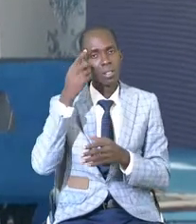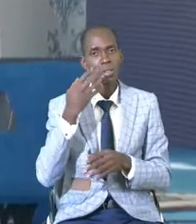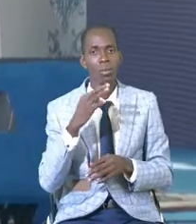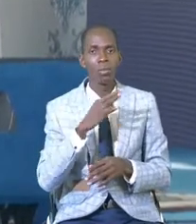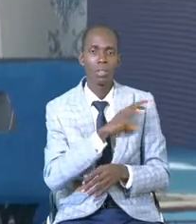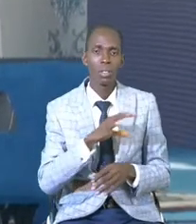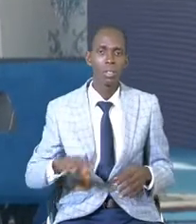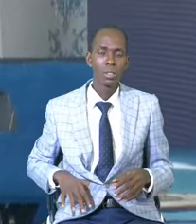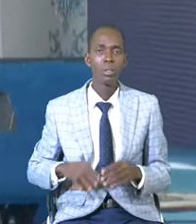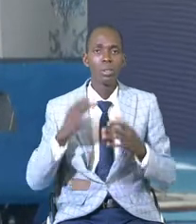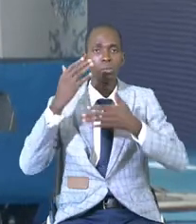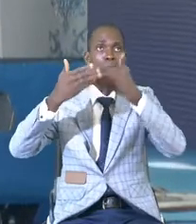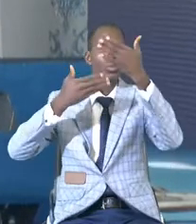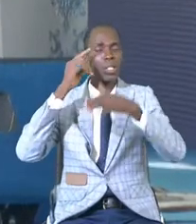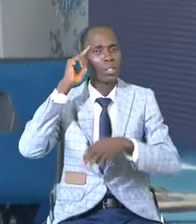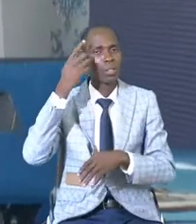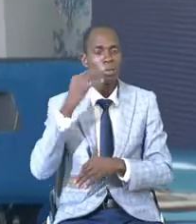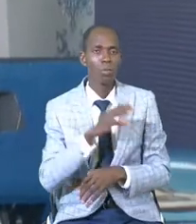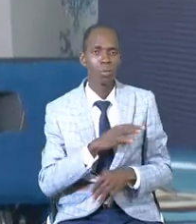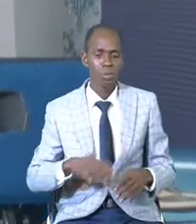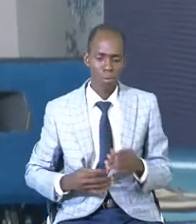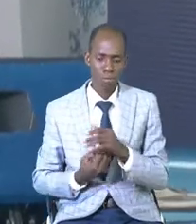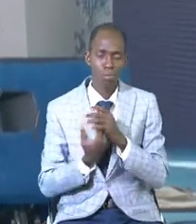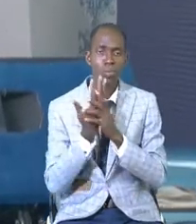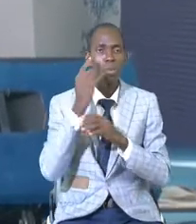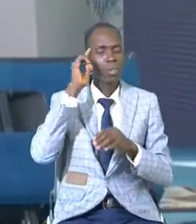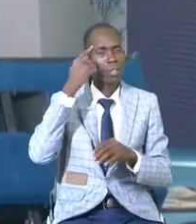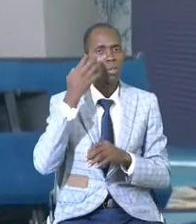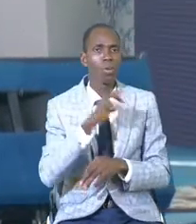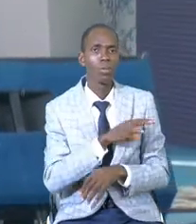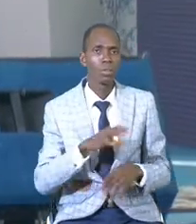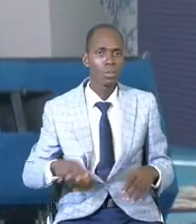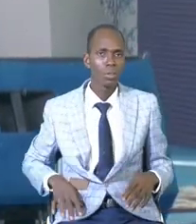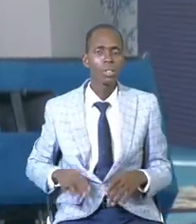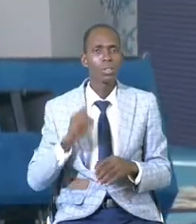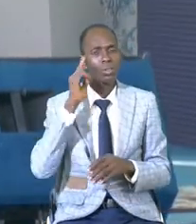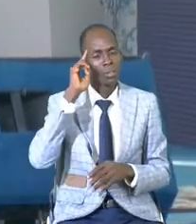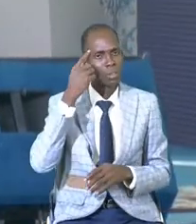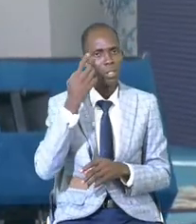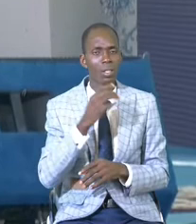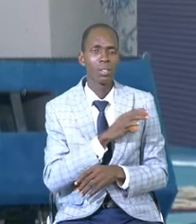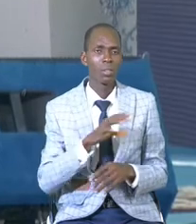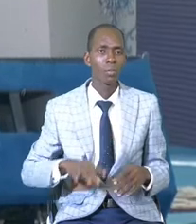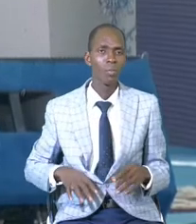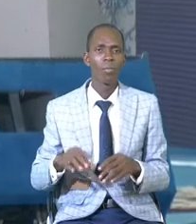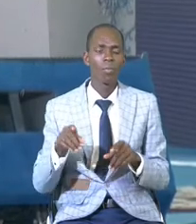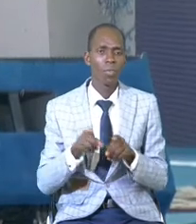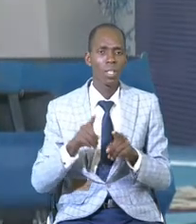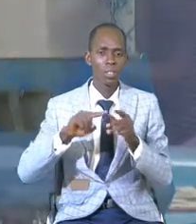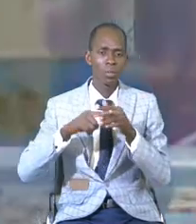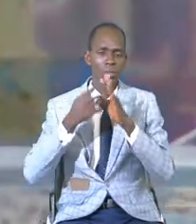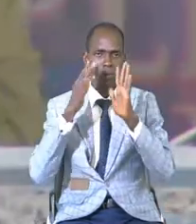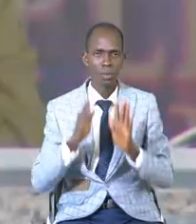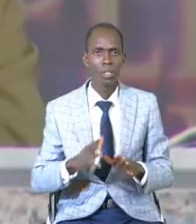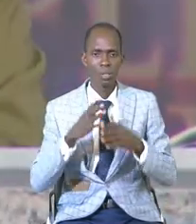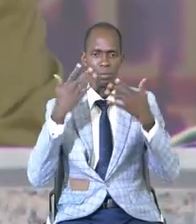Progress, you consider Christ. Growth, you consider Christ. Consider Christ. the author and the finisher of our faith,